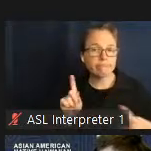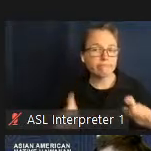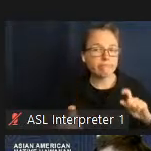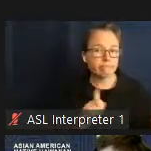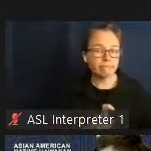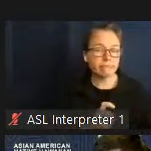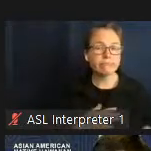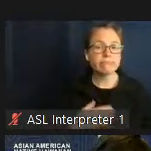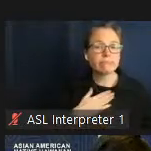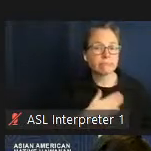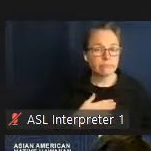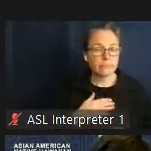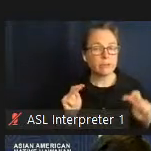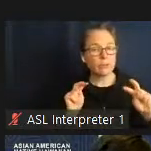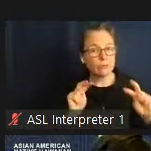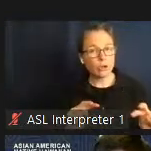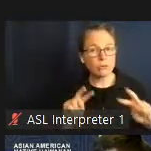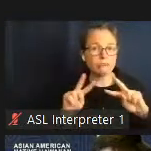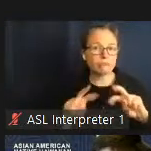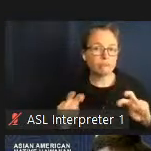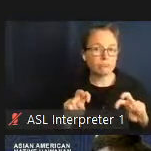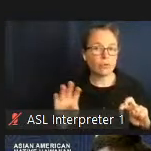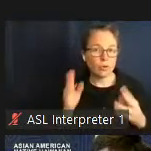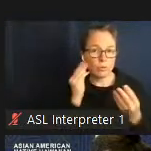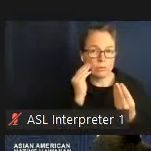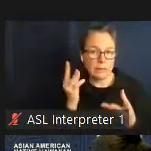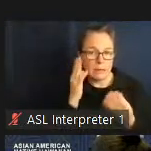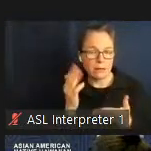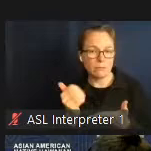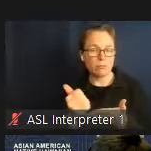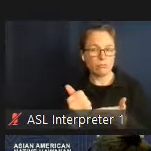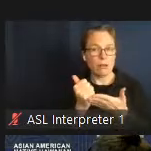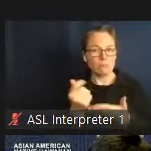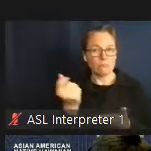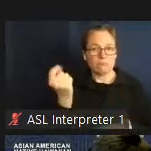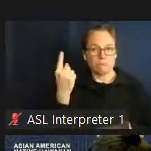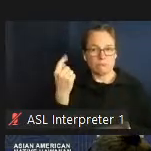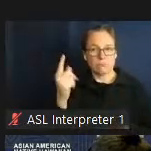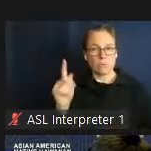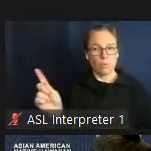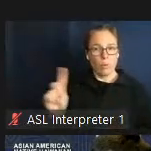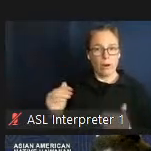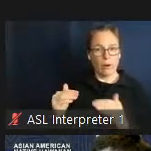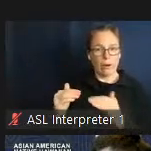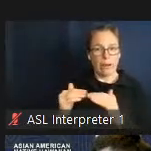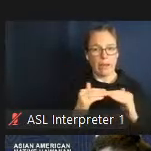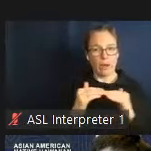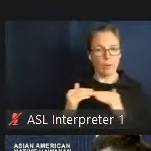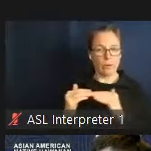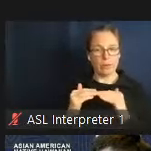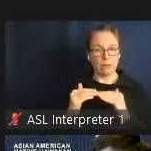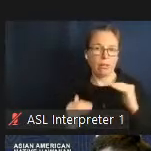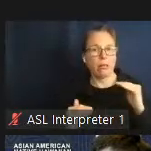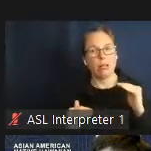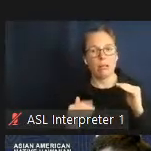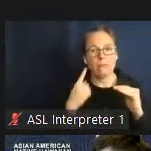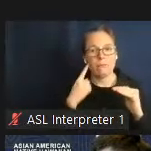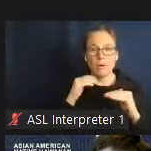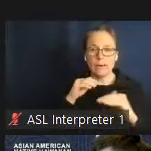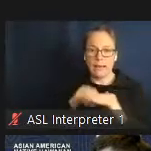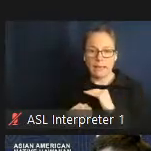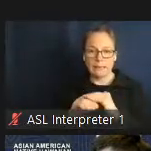look at their data to understand where there's inequity in access to